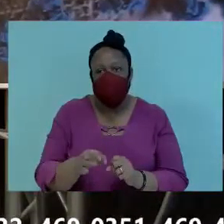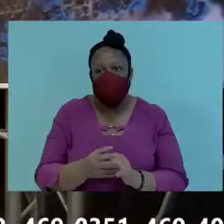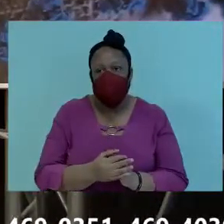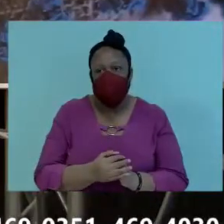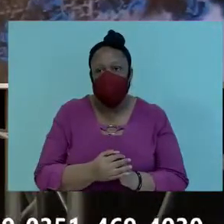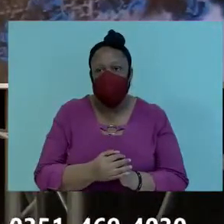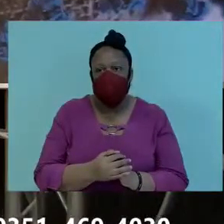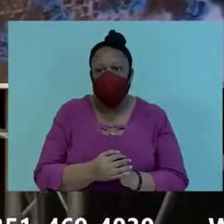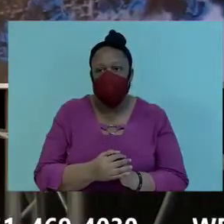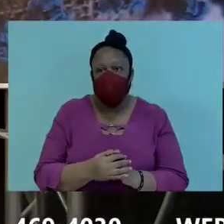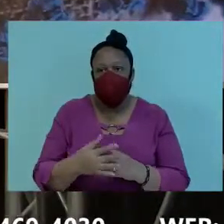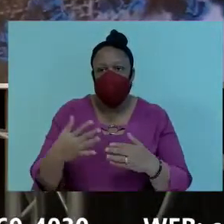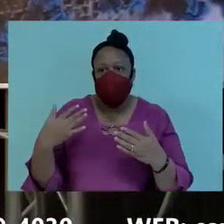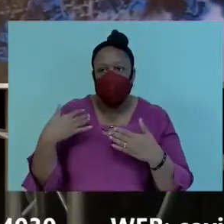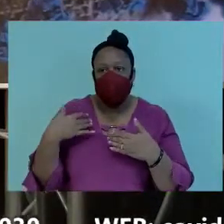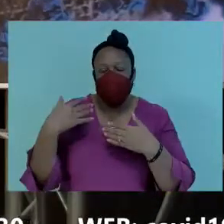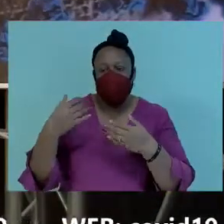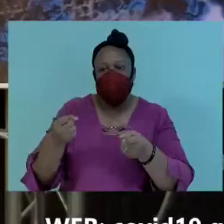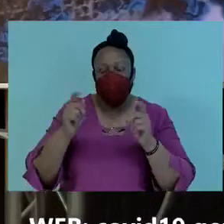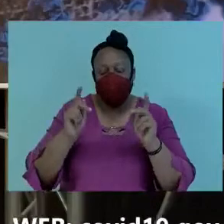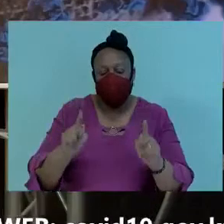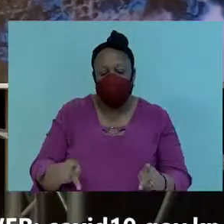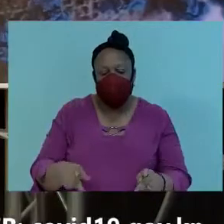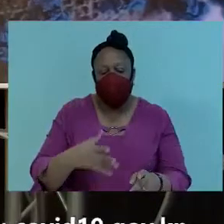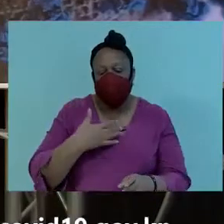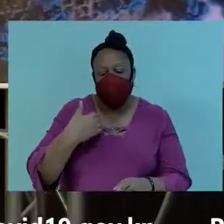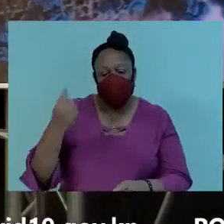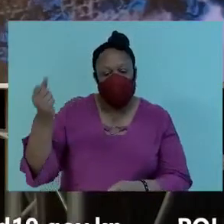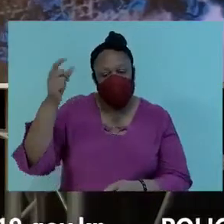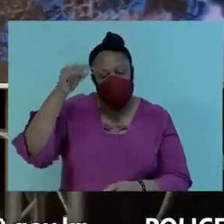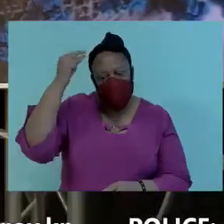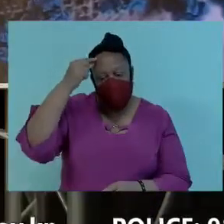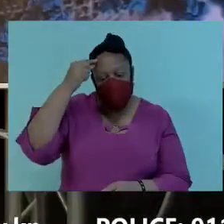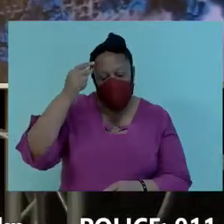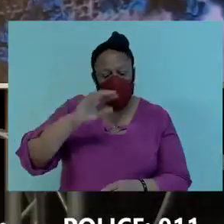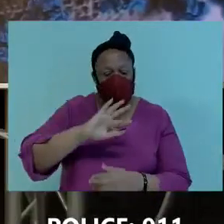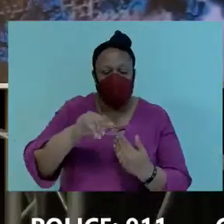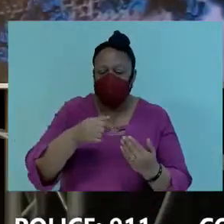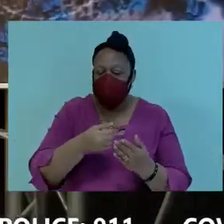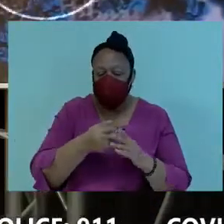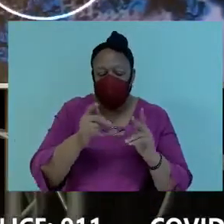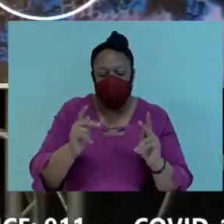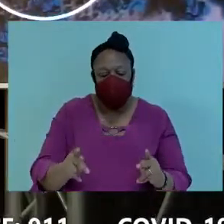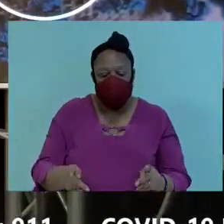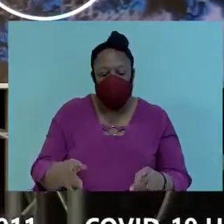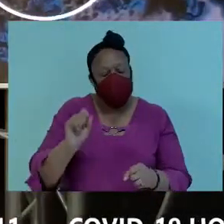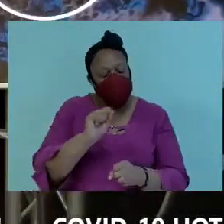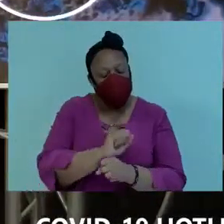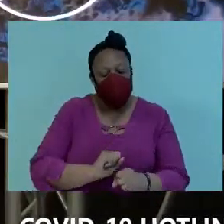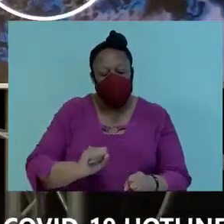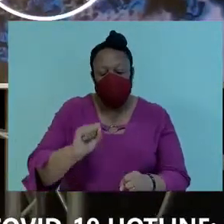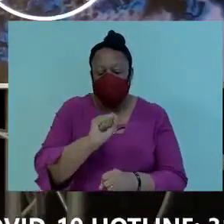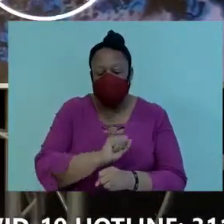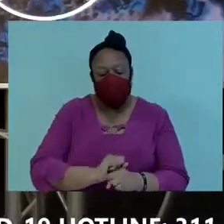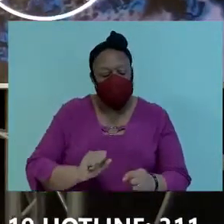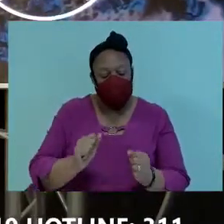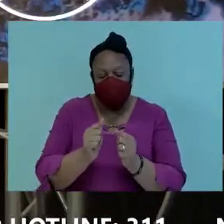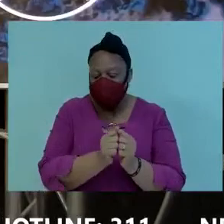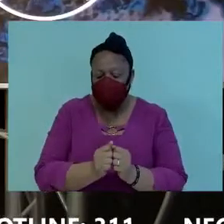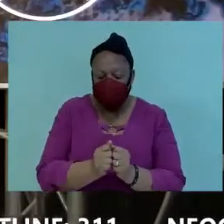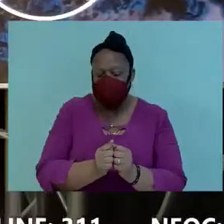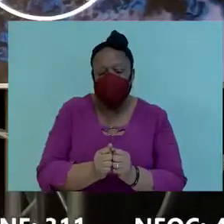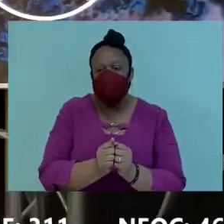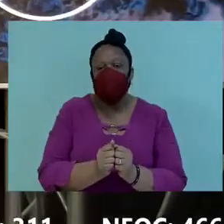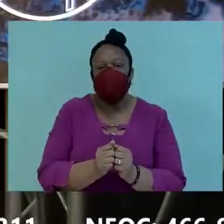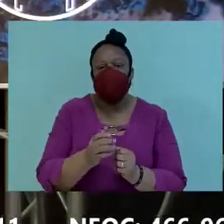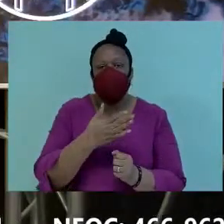pandemic. The health officials and the government and all stakeholders have worked together,